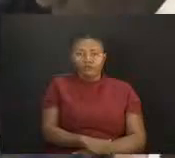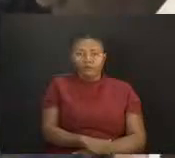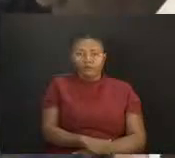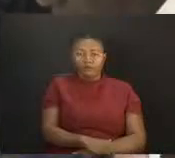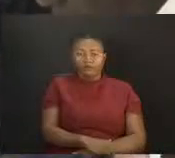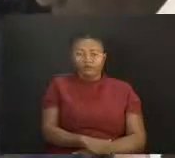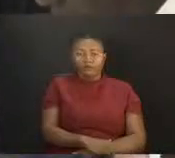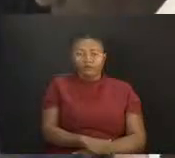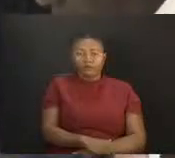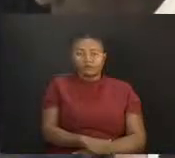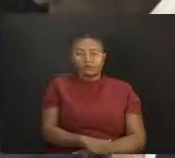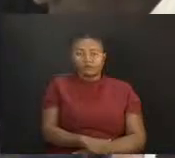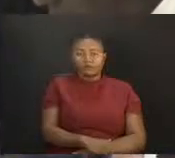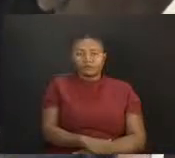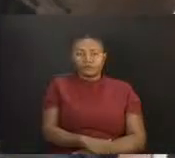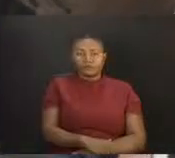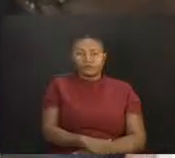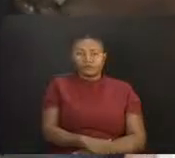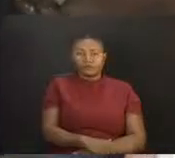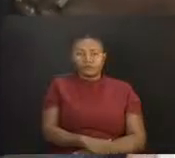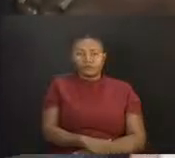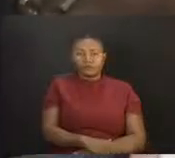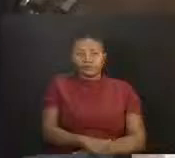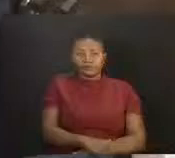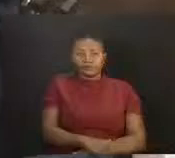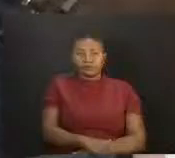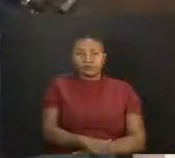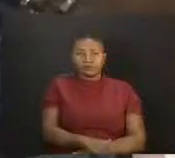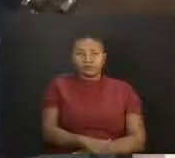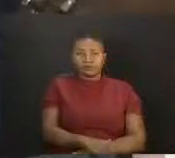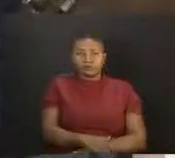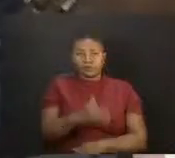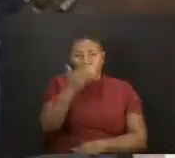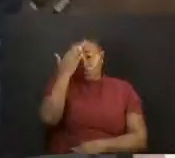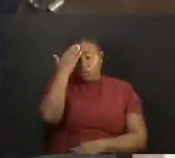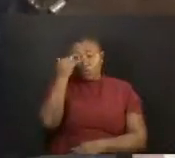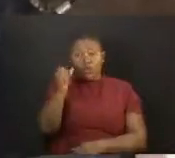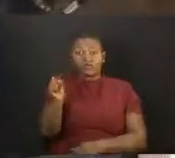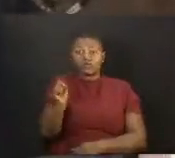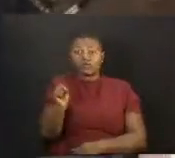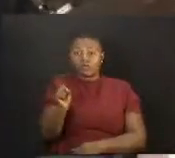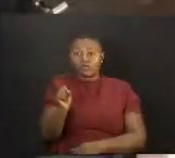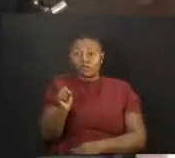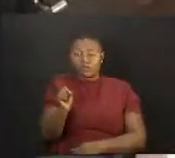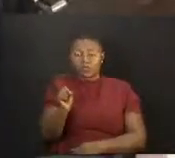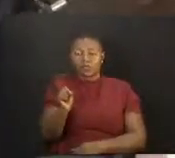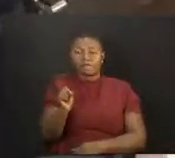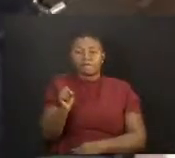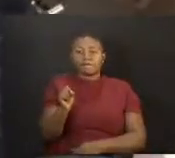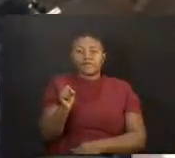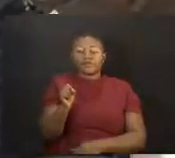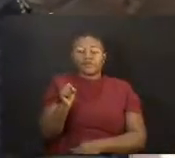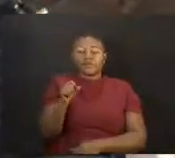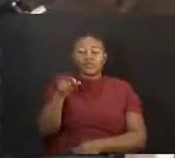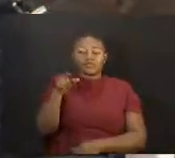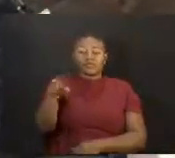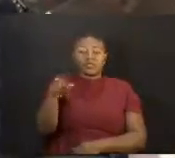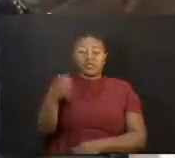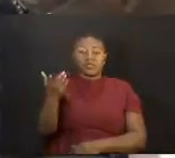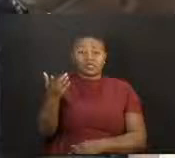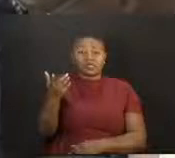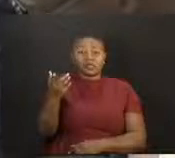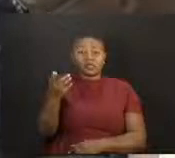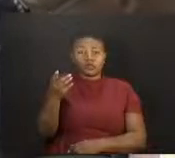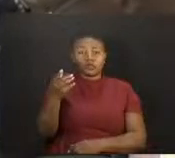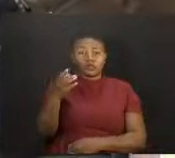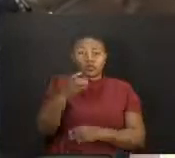Mr. Speaker, why dollars? The contract was a turnkey project, and then we wanted to lock